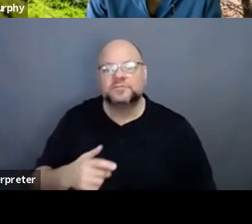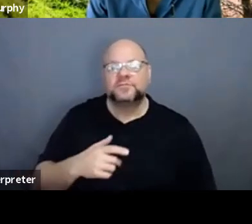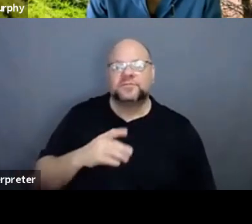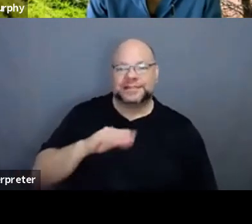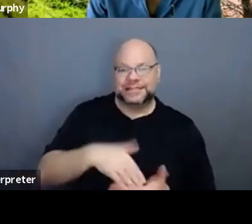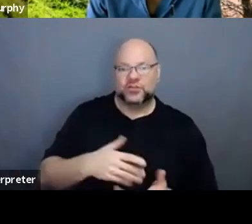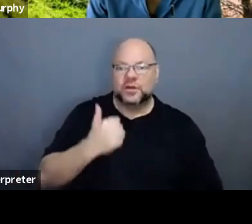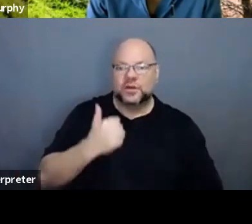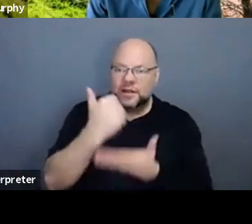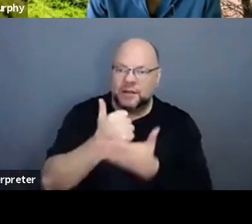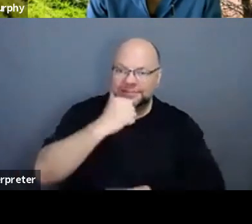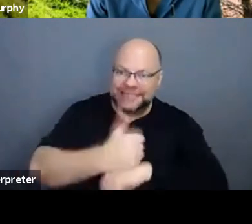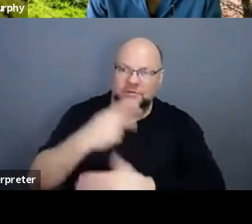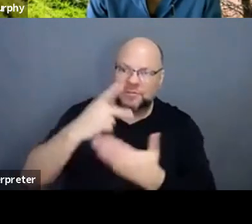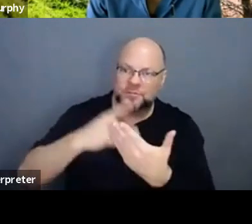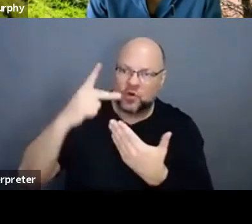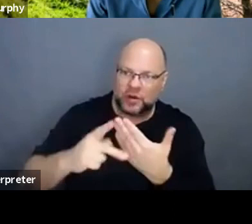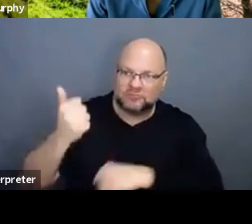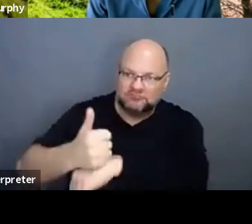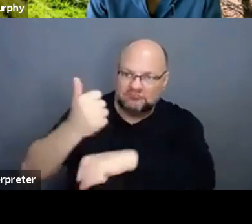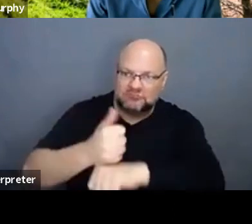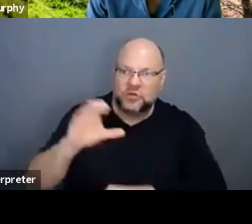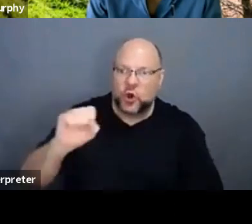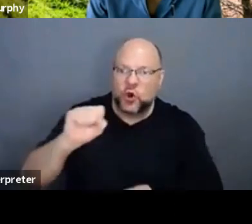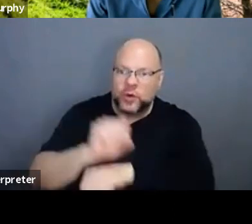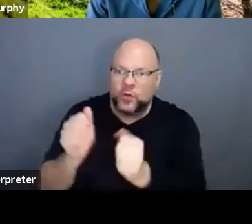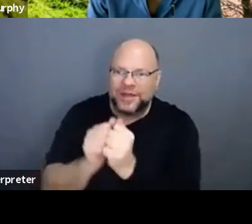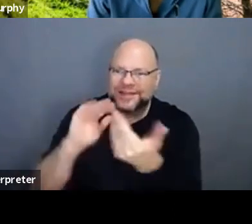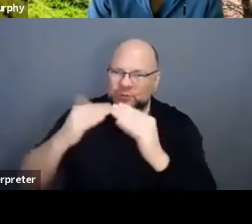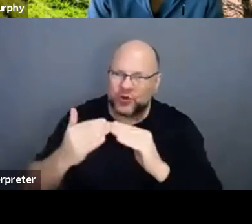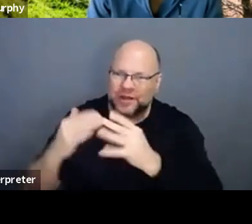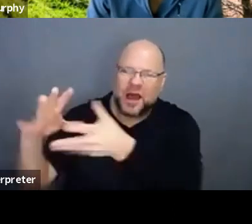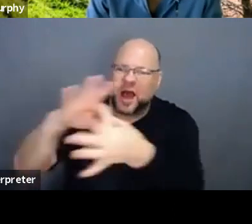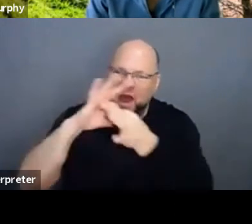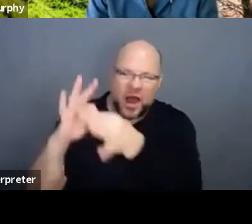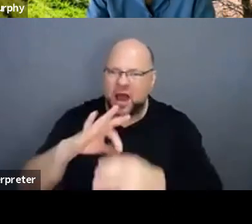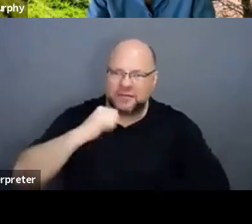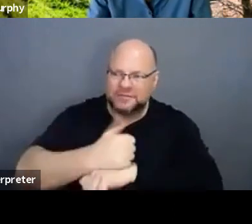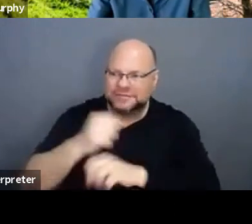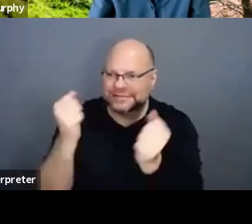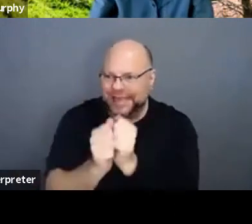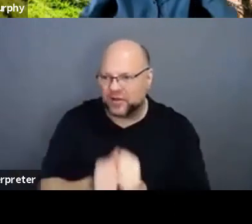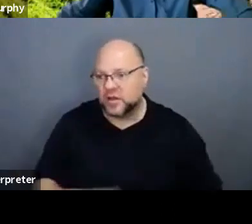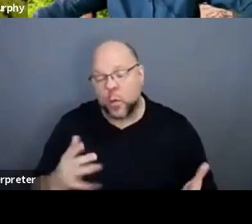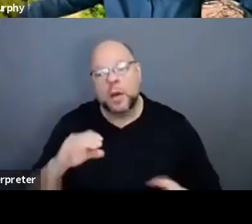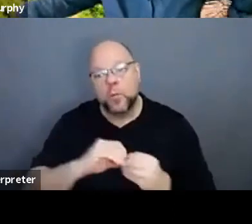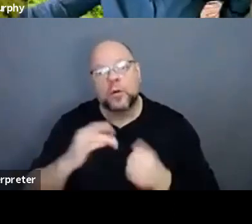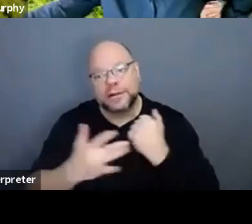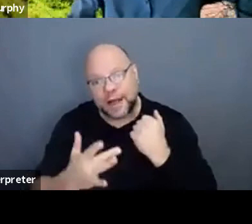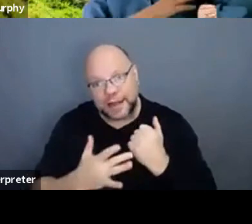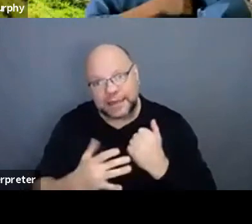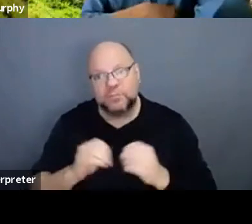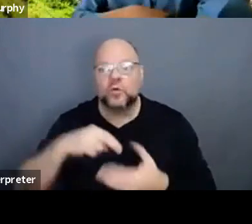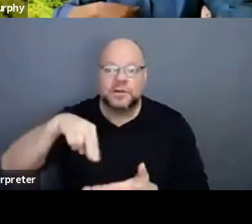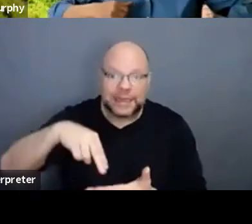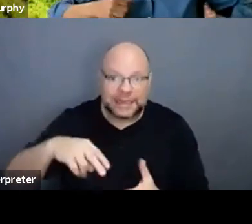who helped establish those programs that were co-created with the community. The community wanted dance classes. The community wanted more technology classes. The community